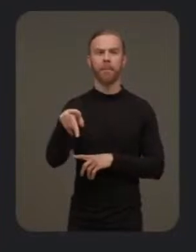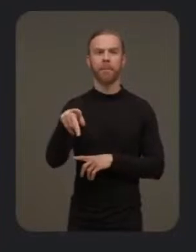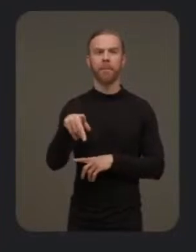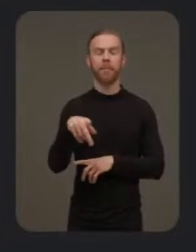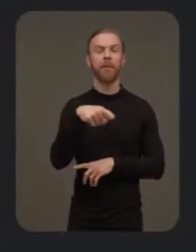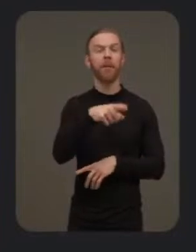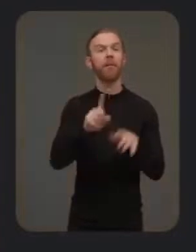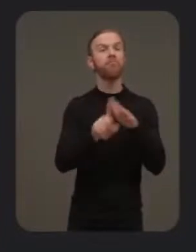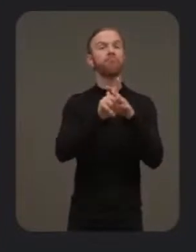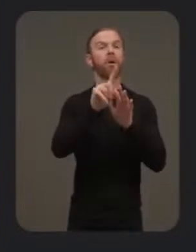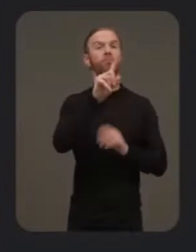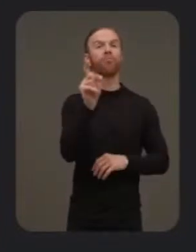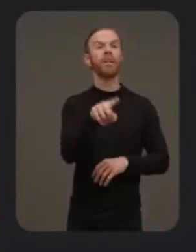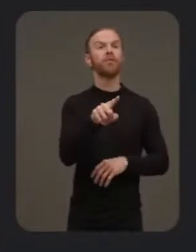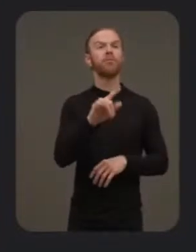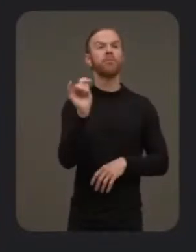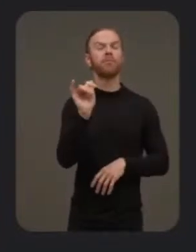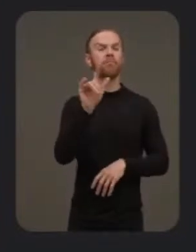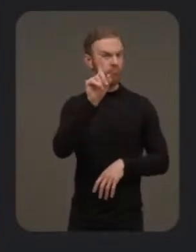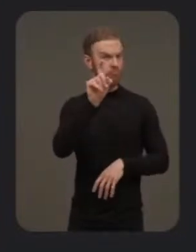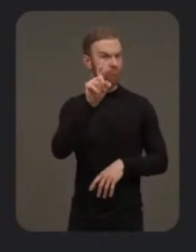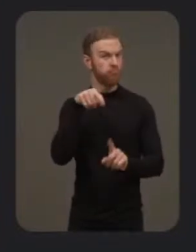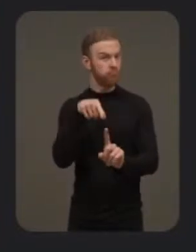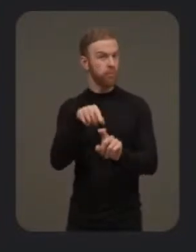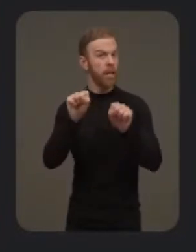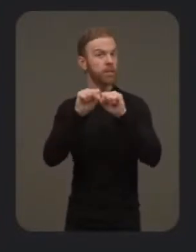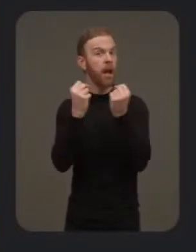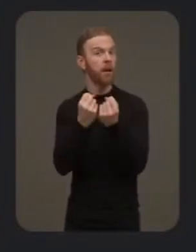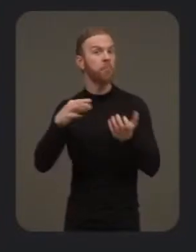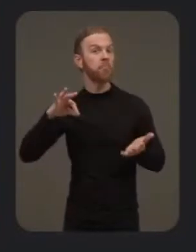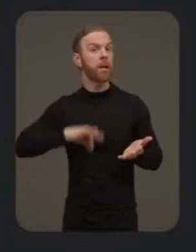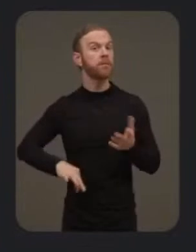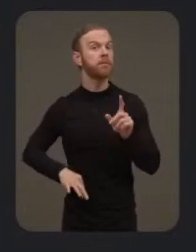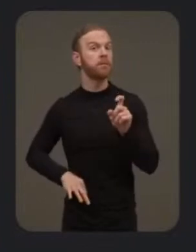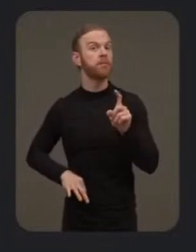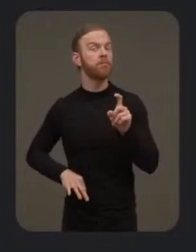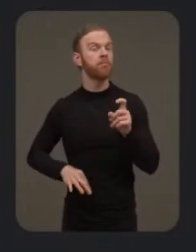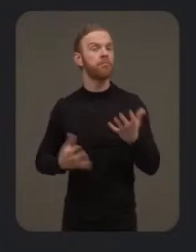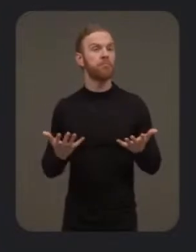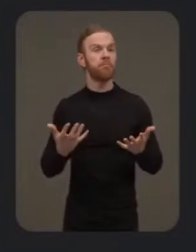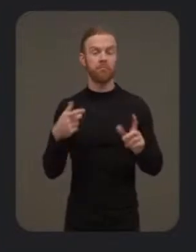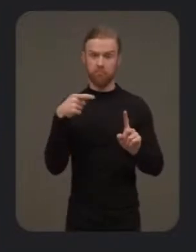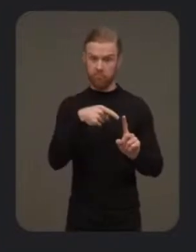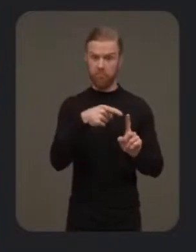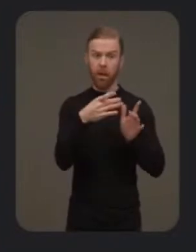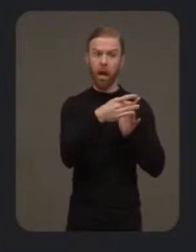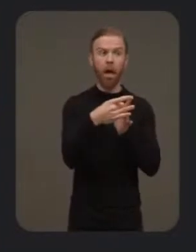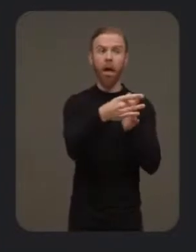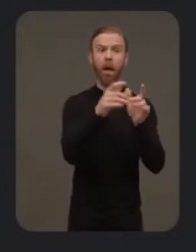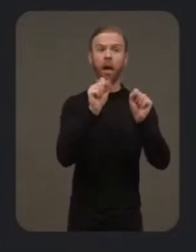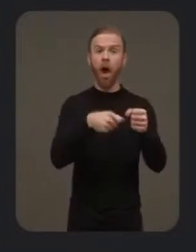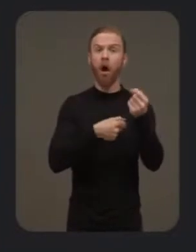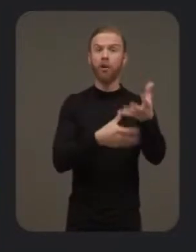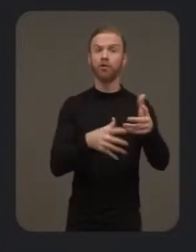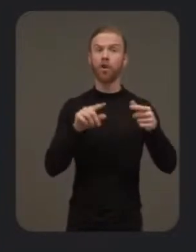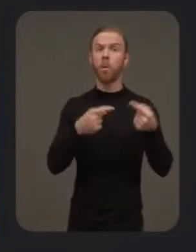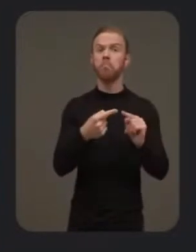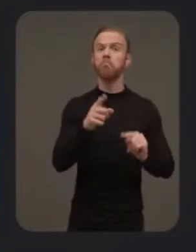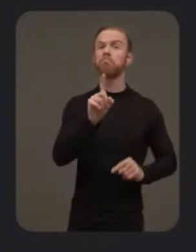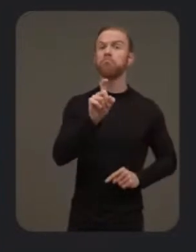They prompt questions like, will it be socially beneficial? Or could it lead to harm in any